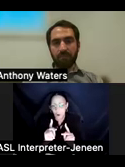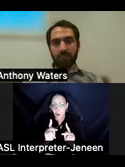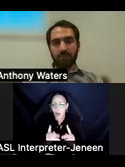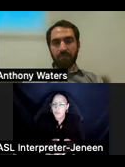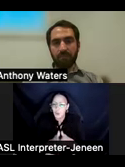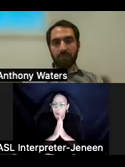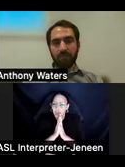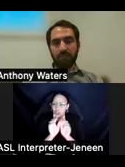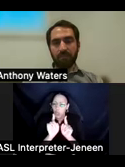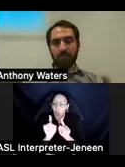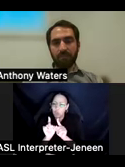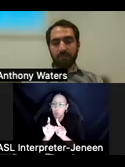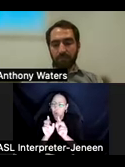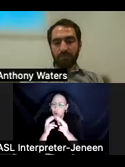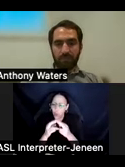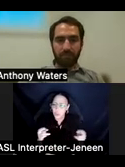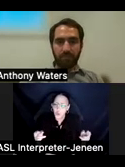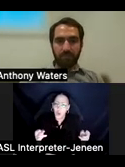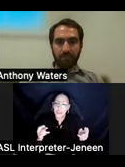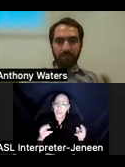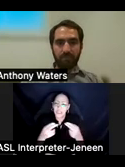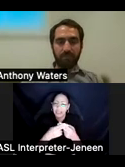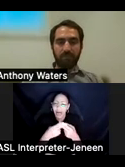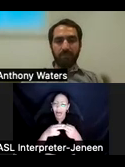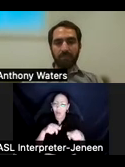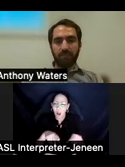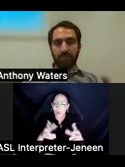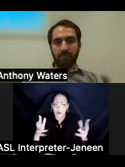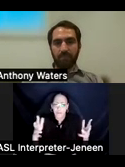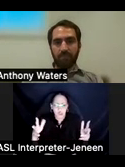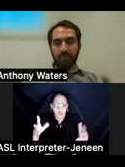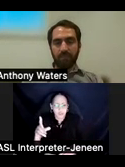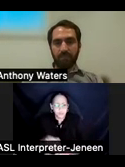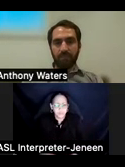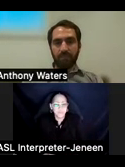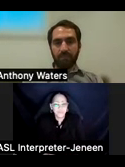this resources slide back up just while we're kind of finishing up.